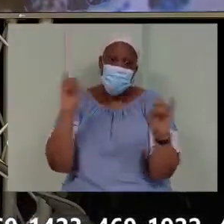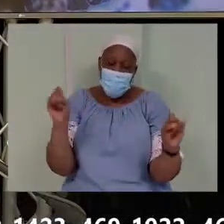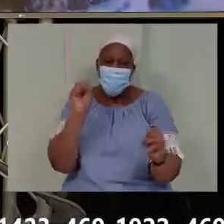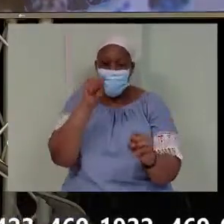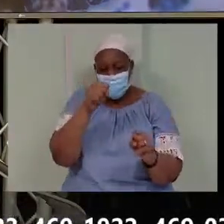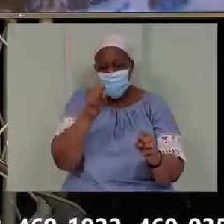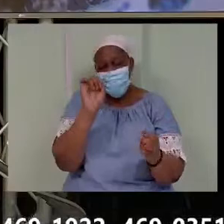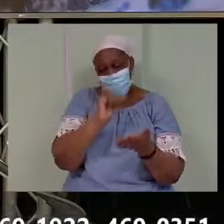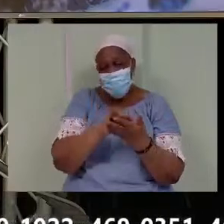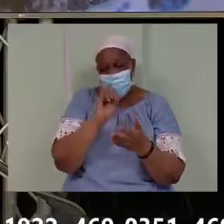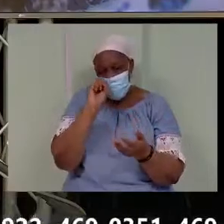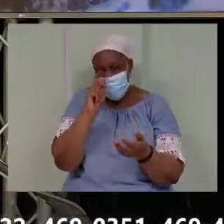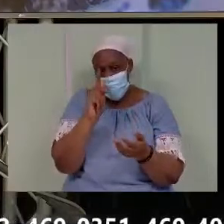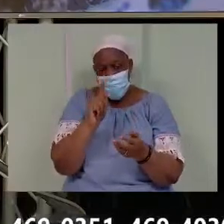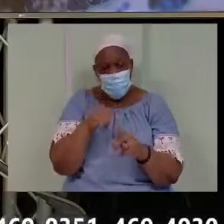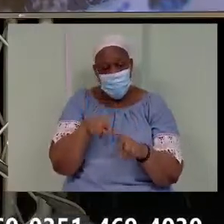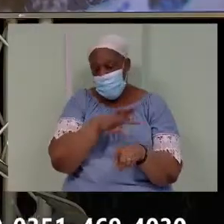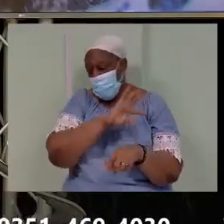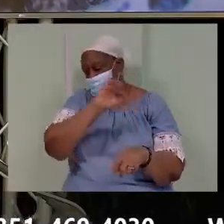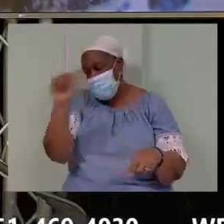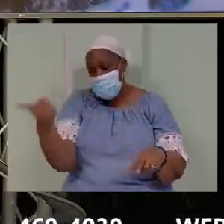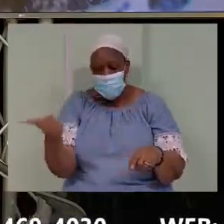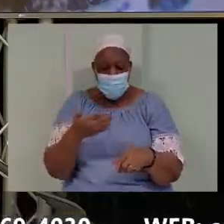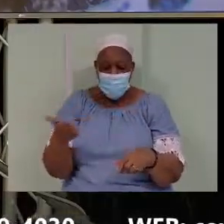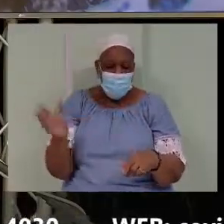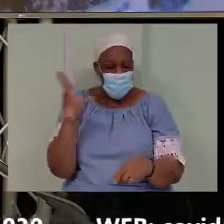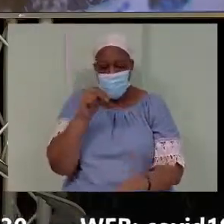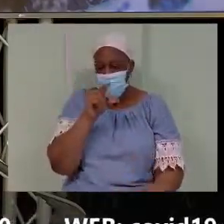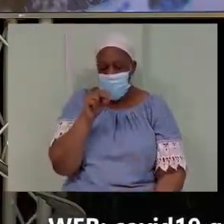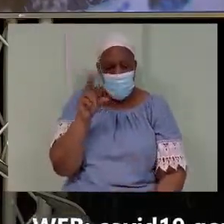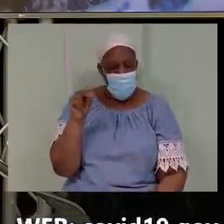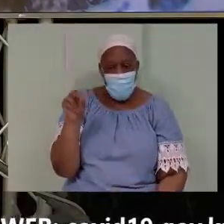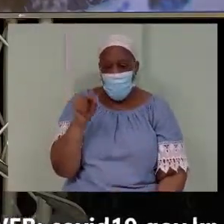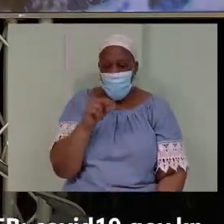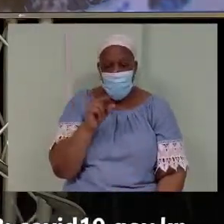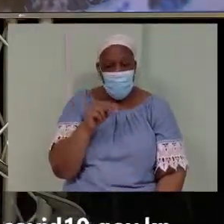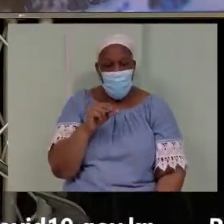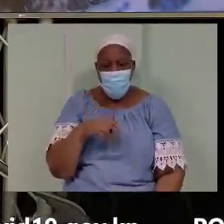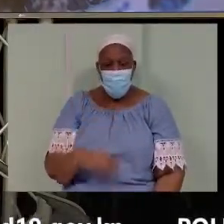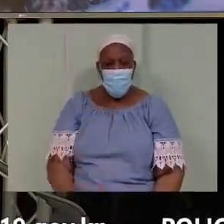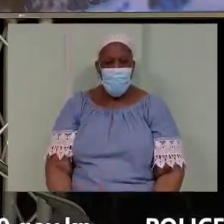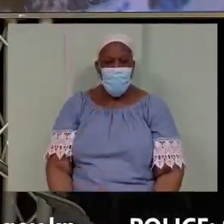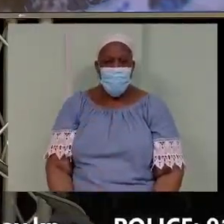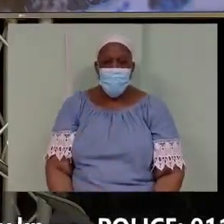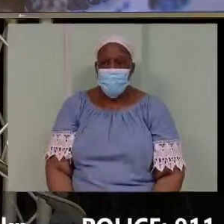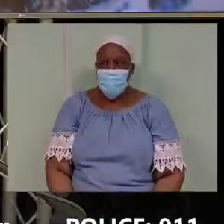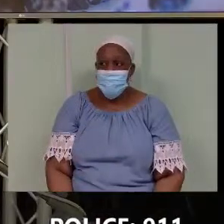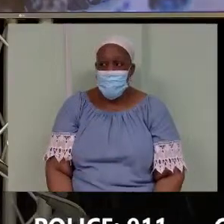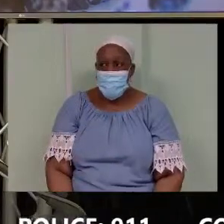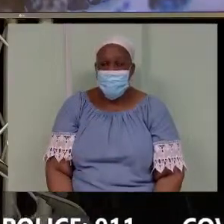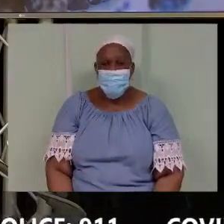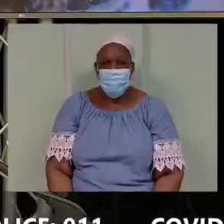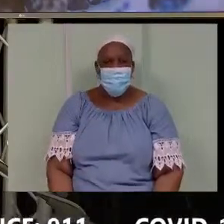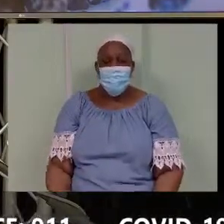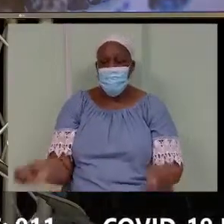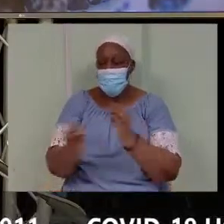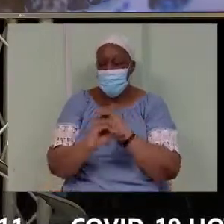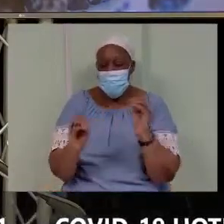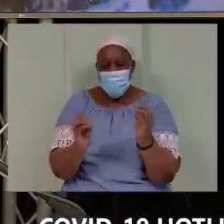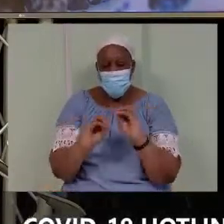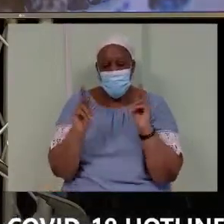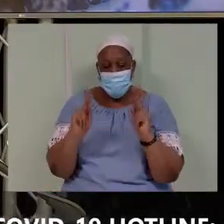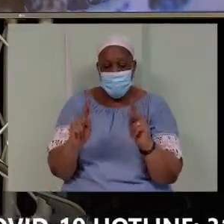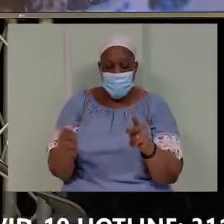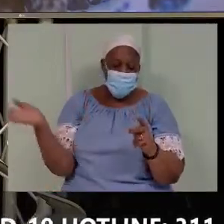activities. So during that time, no extra, especially external extracurricular